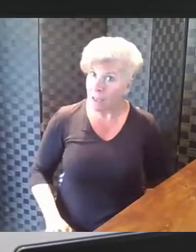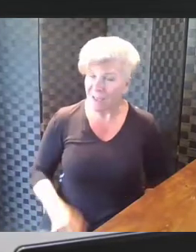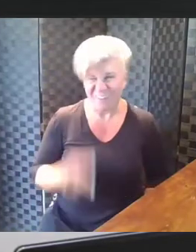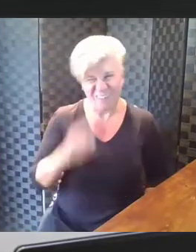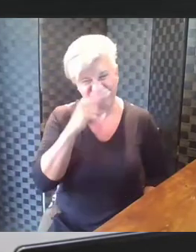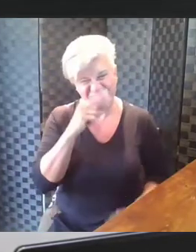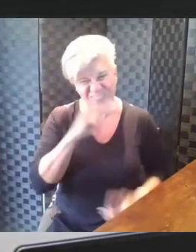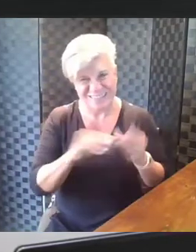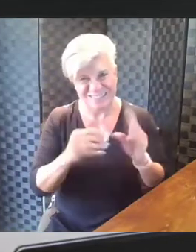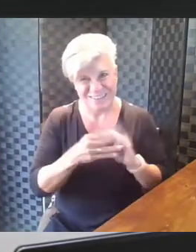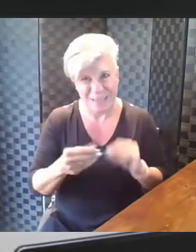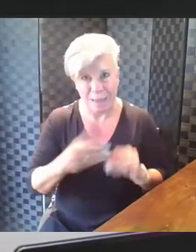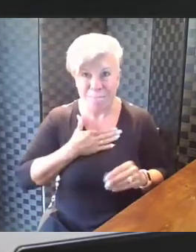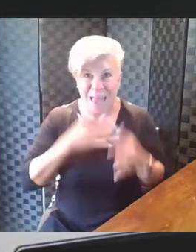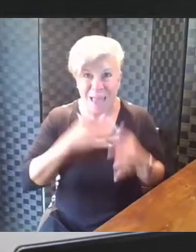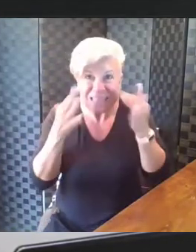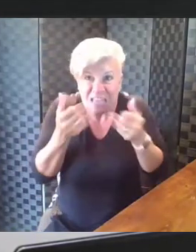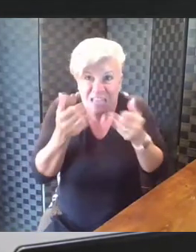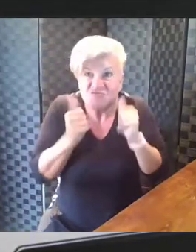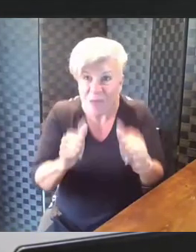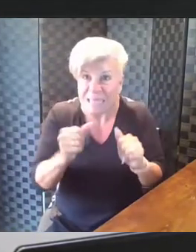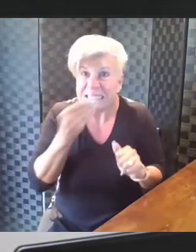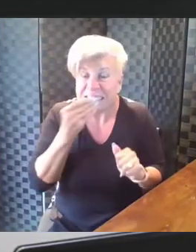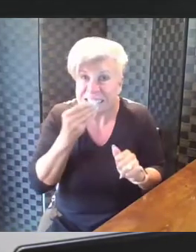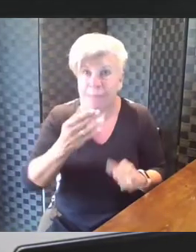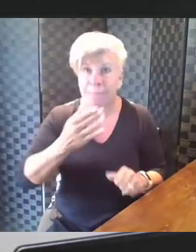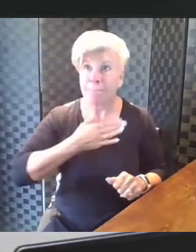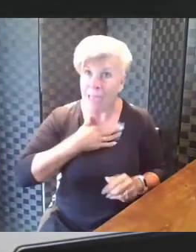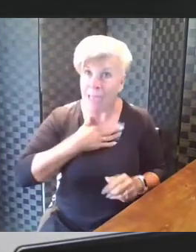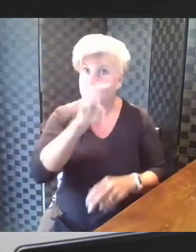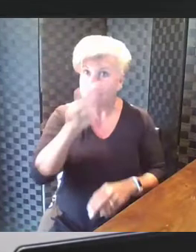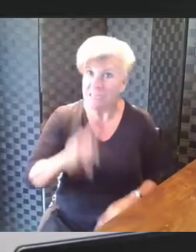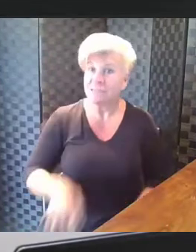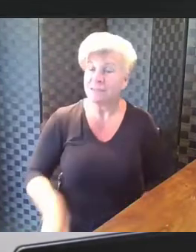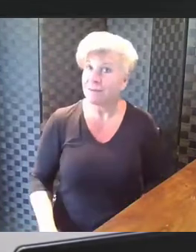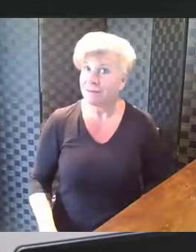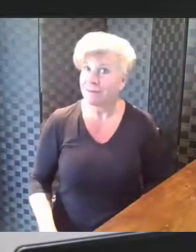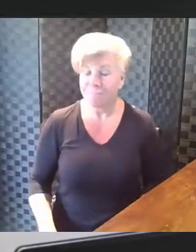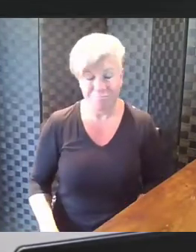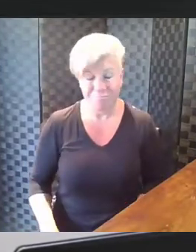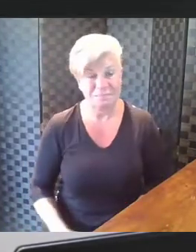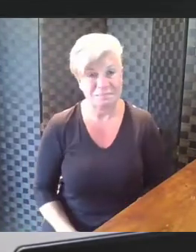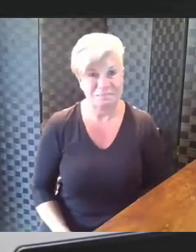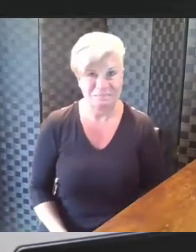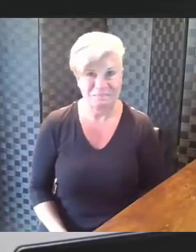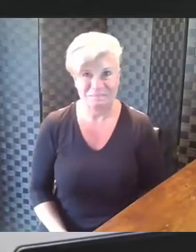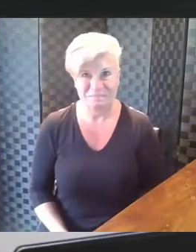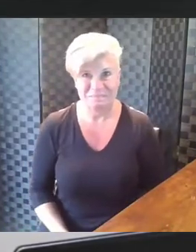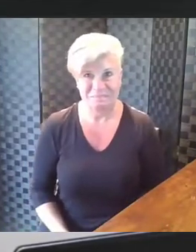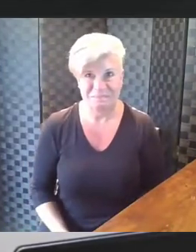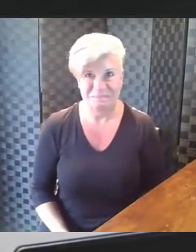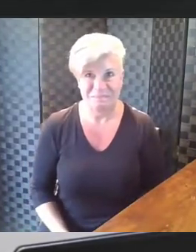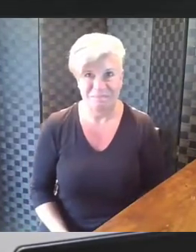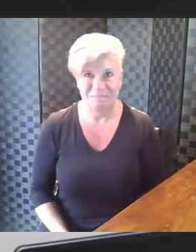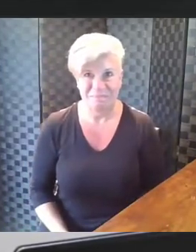for you. My cat tried to eat my pizza.